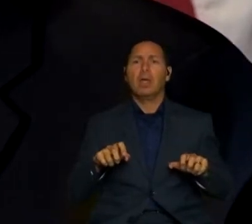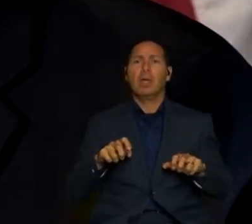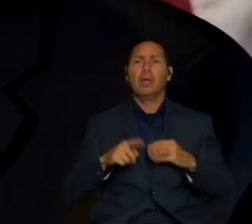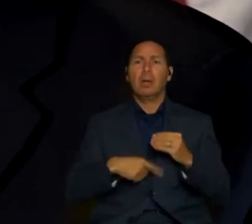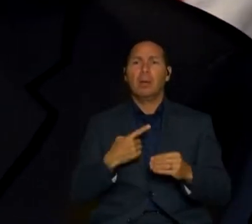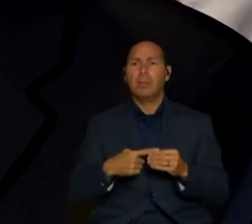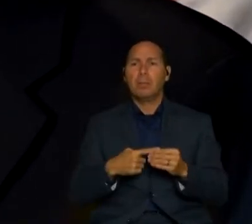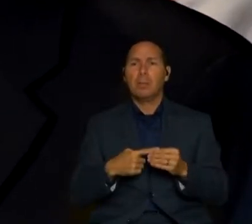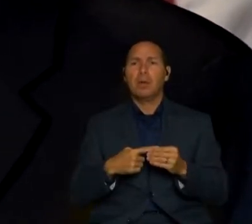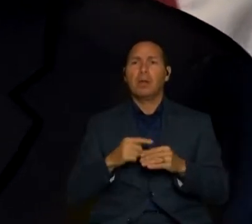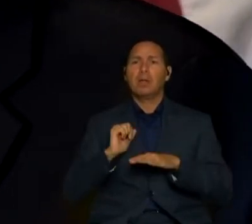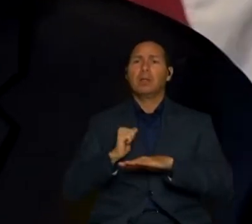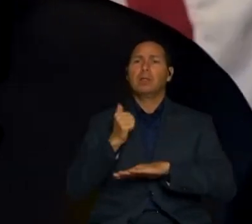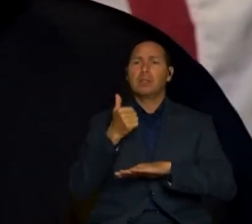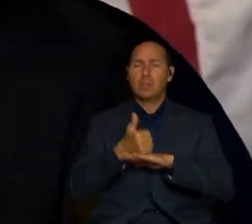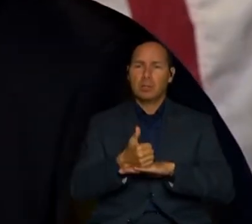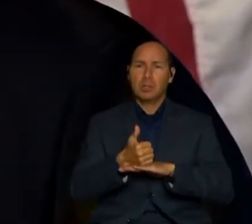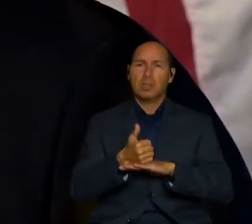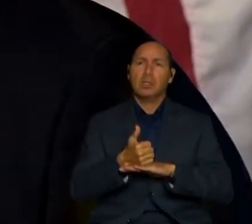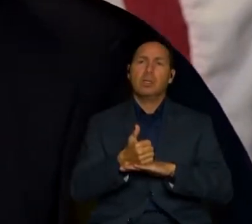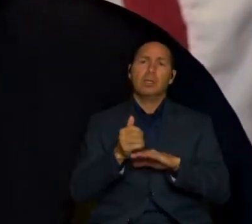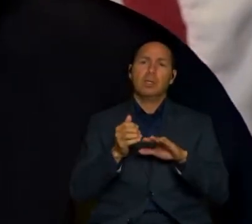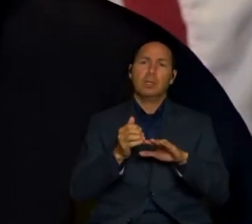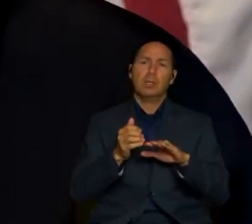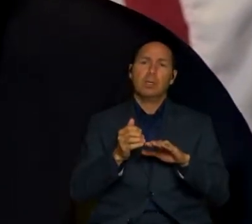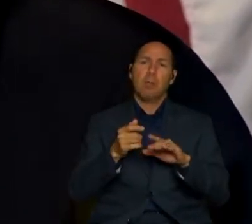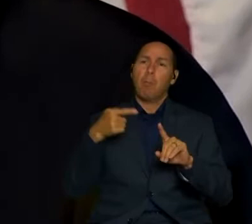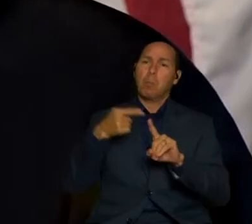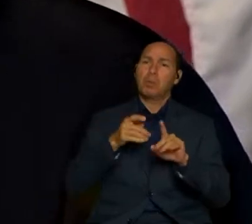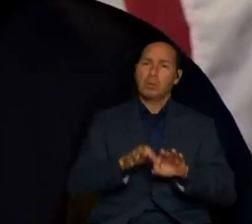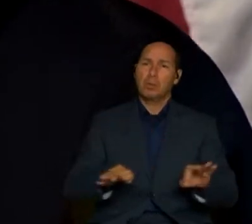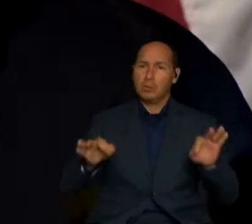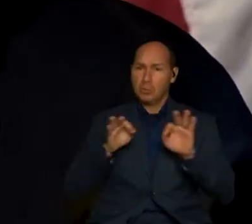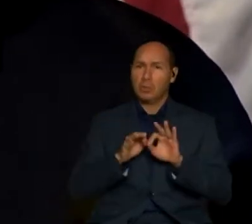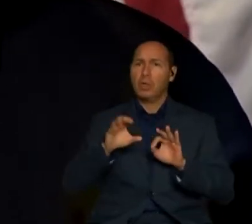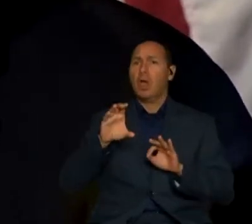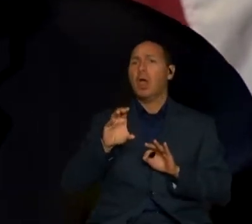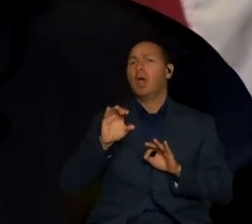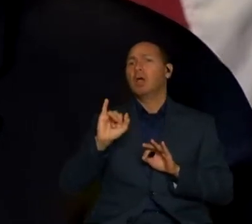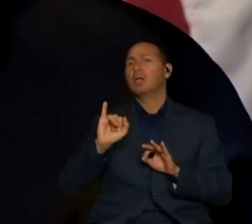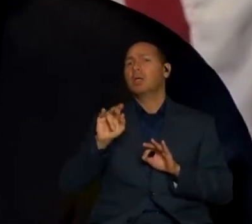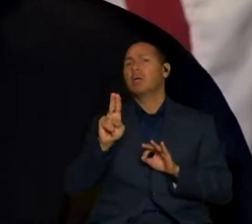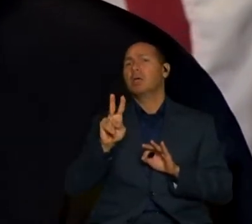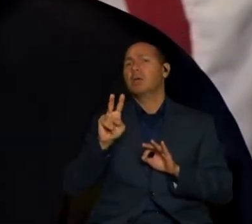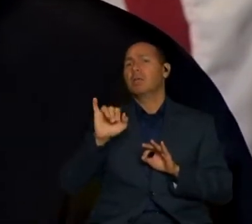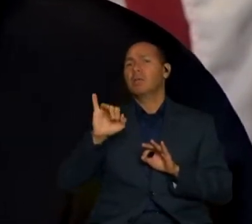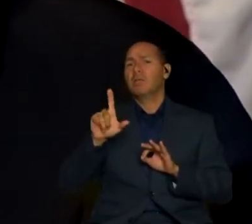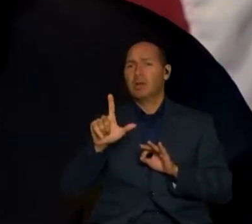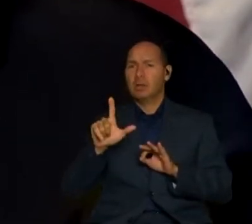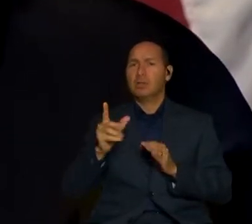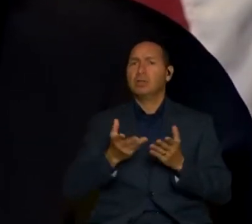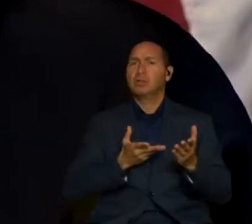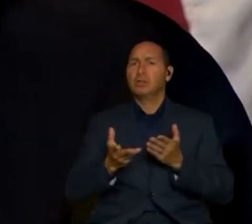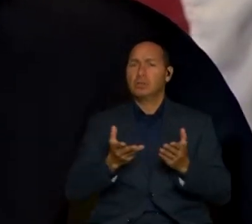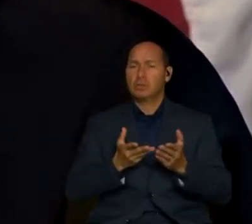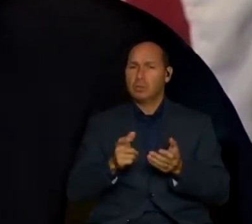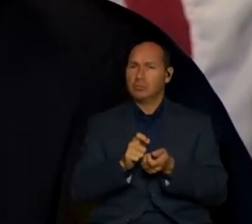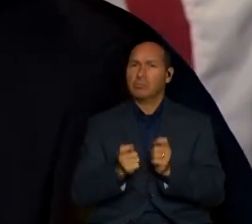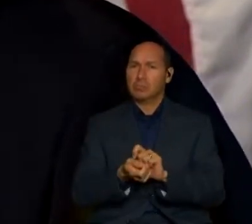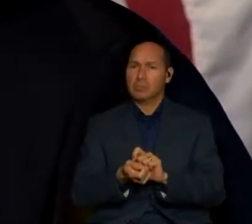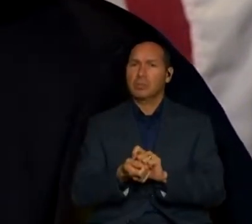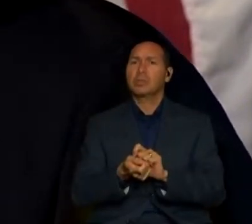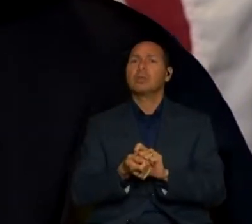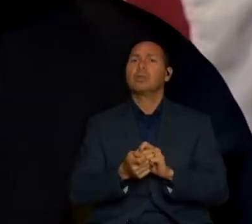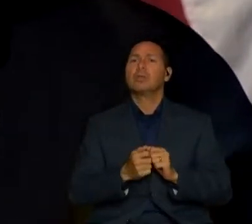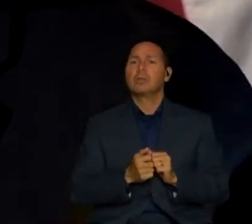and milestones of the civil service reform that we in the government have been working on together.